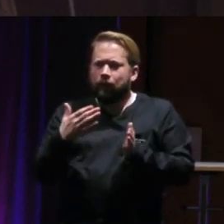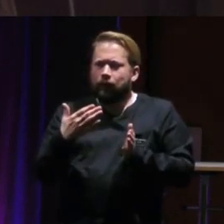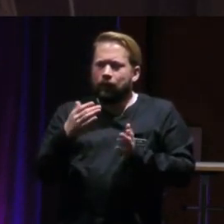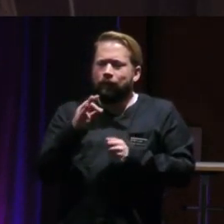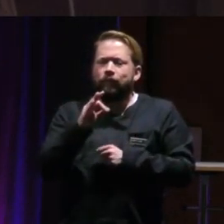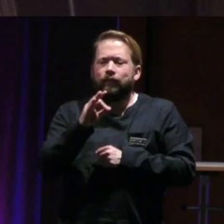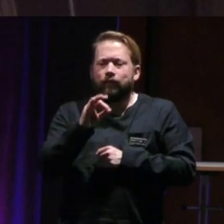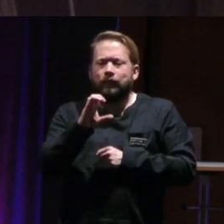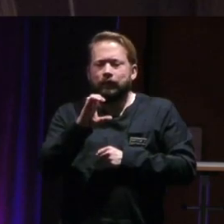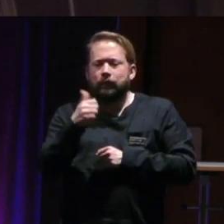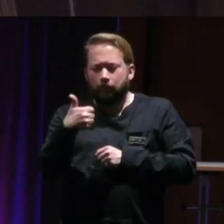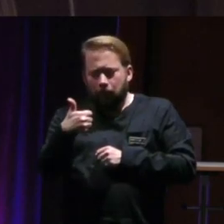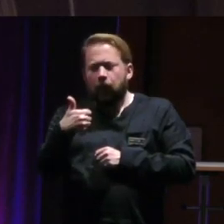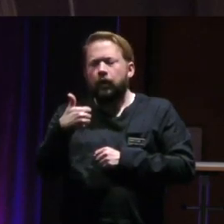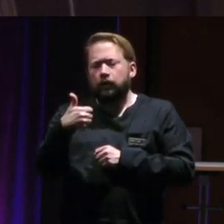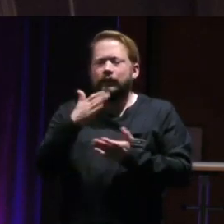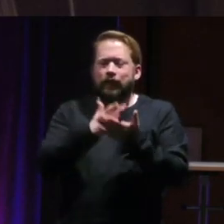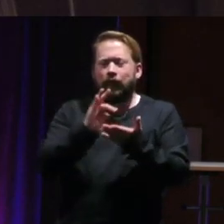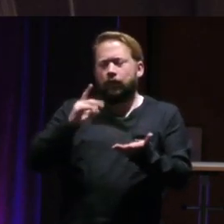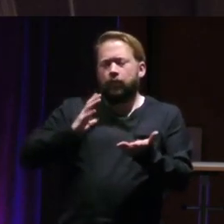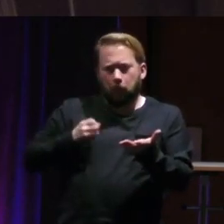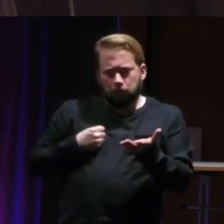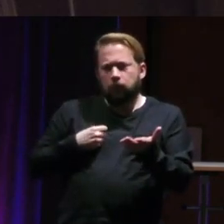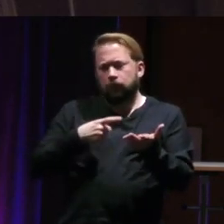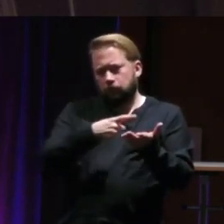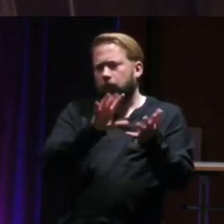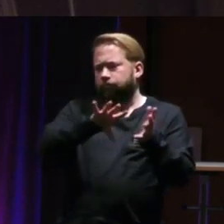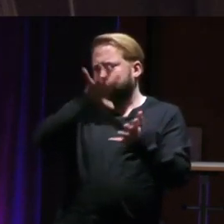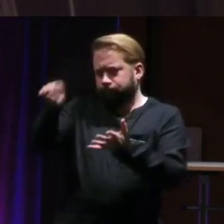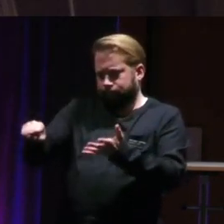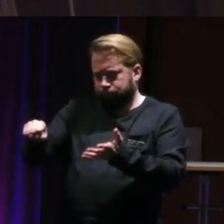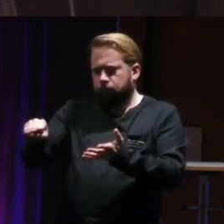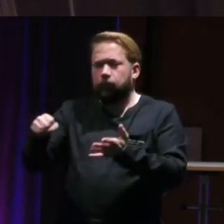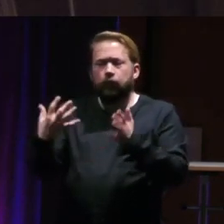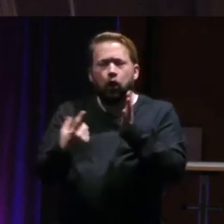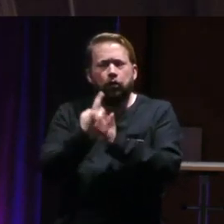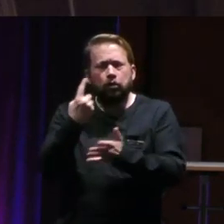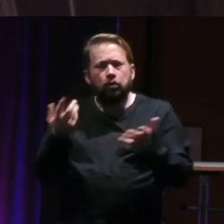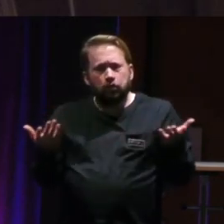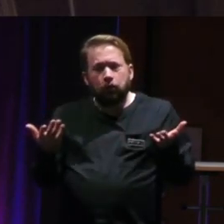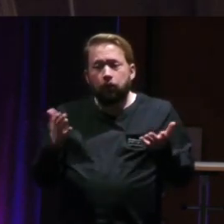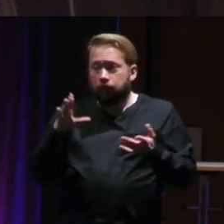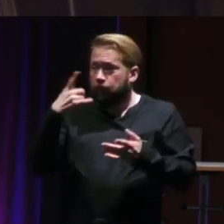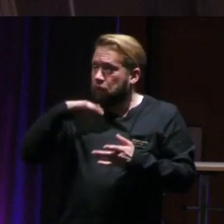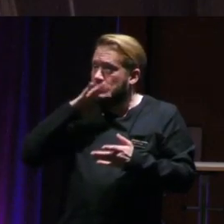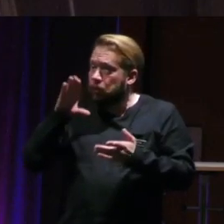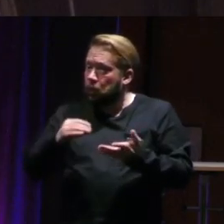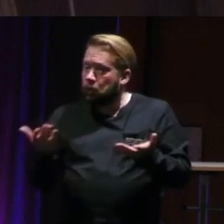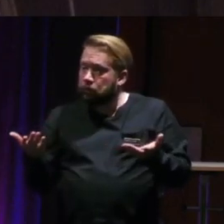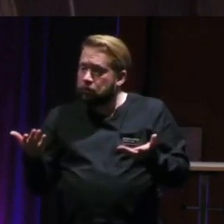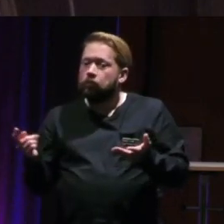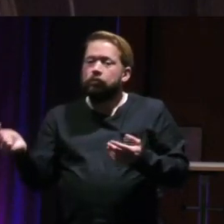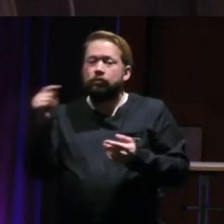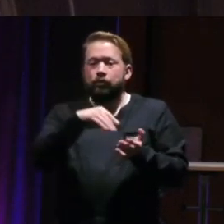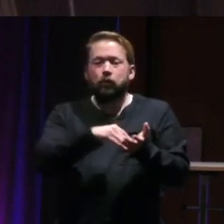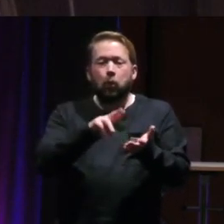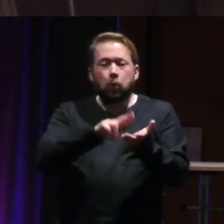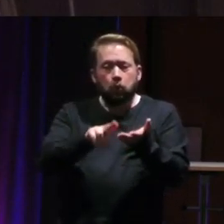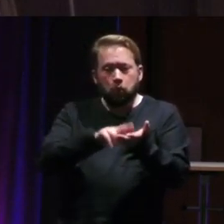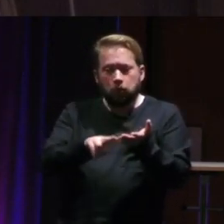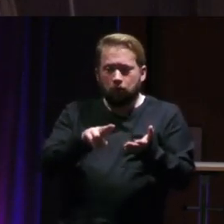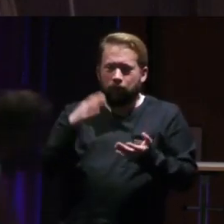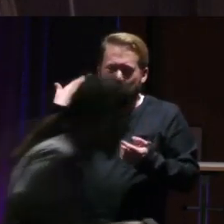the end of October, their parents went to the front of FSB building, which is a former KGB, and started